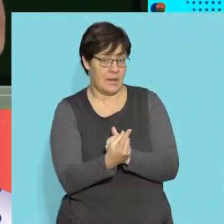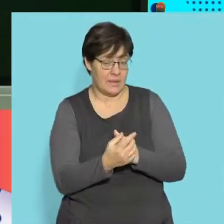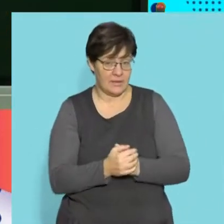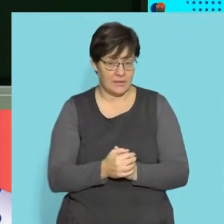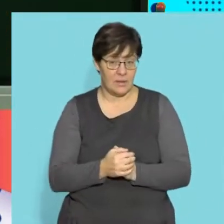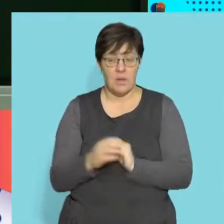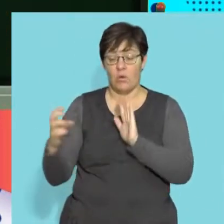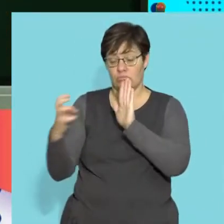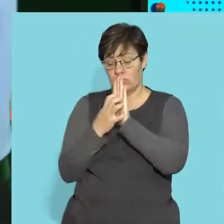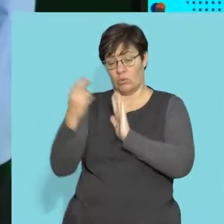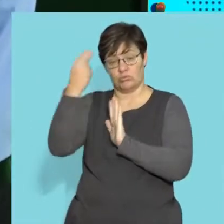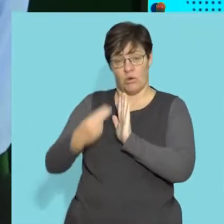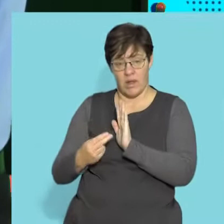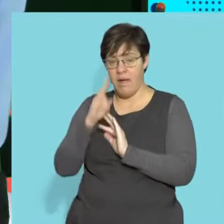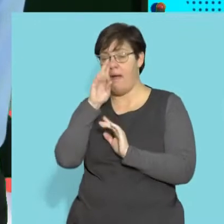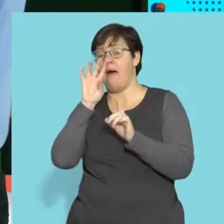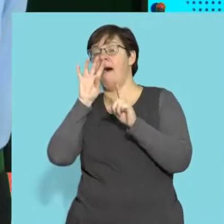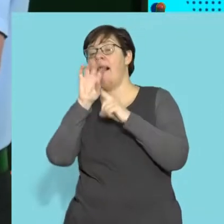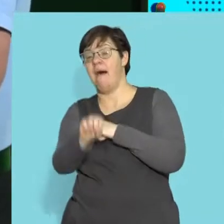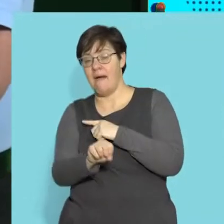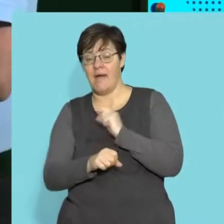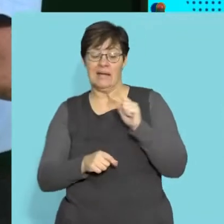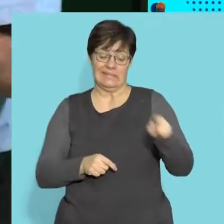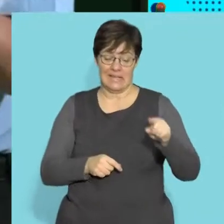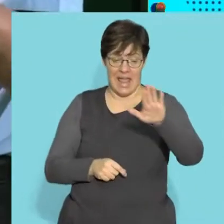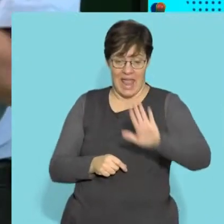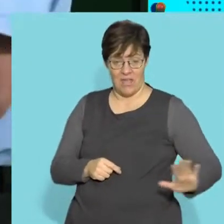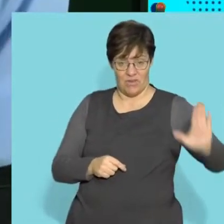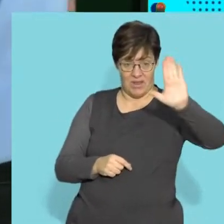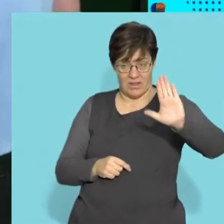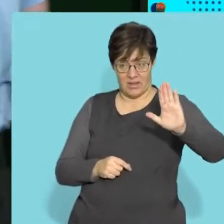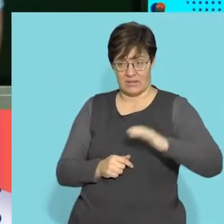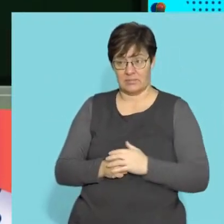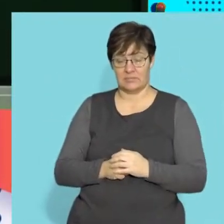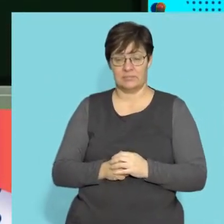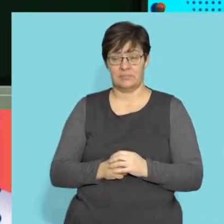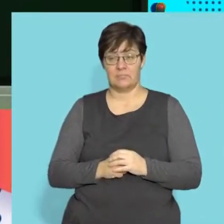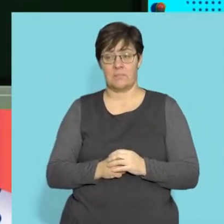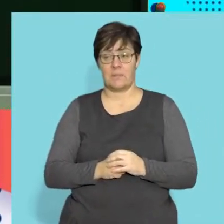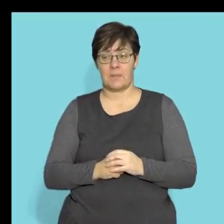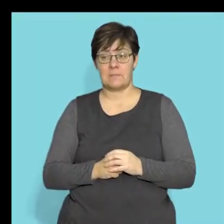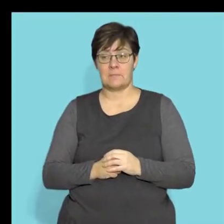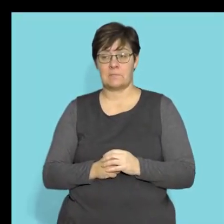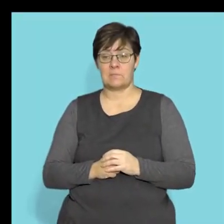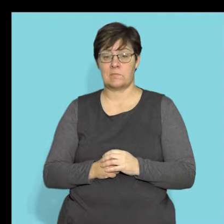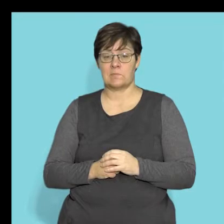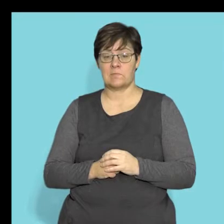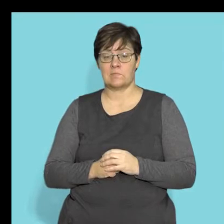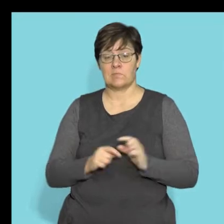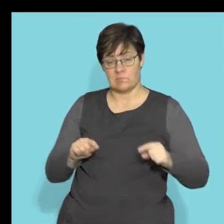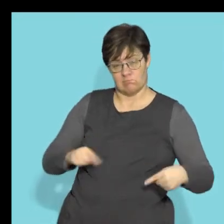And so when we put that drawing together, you will see that in this region, it looks